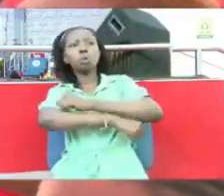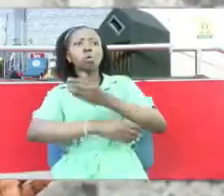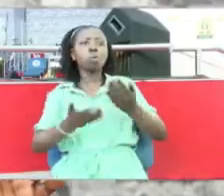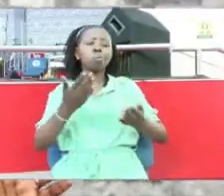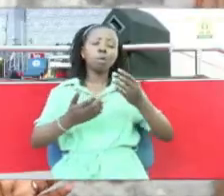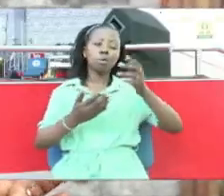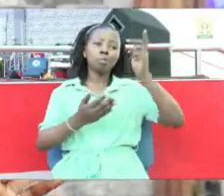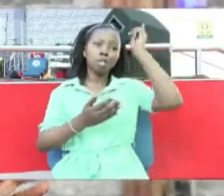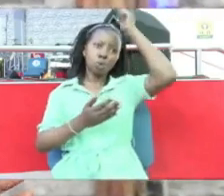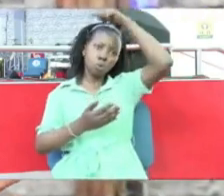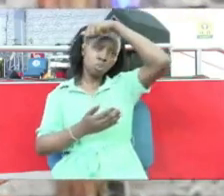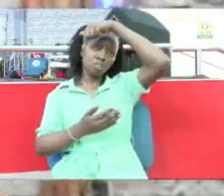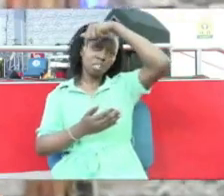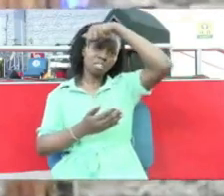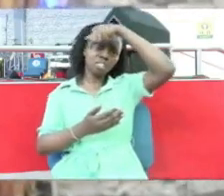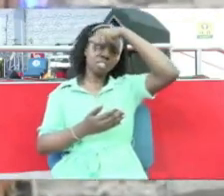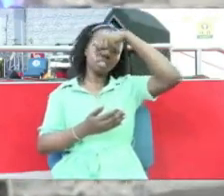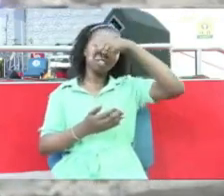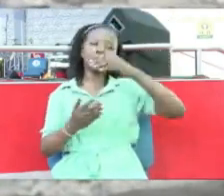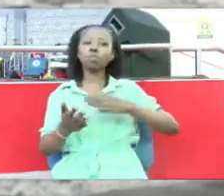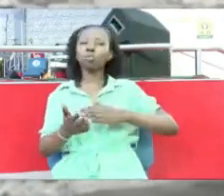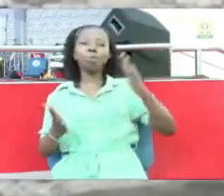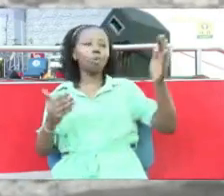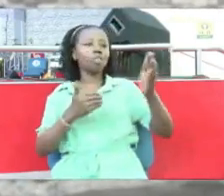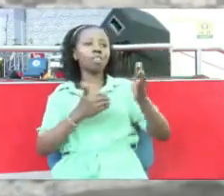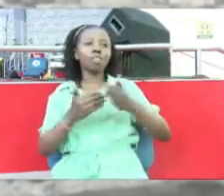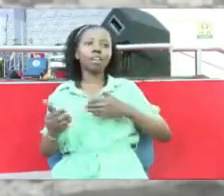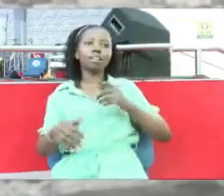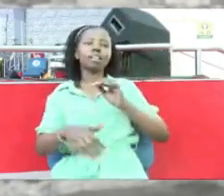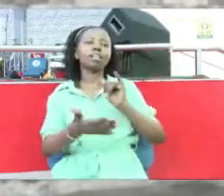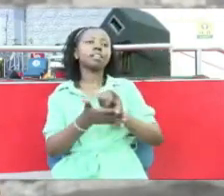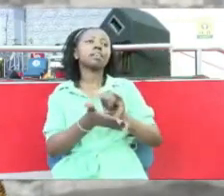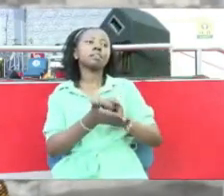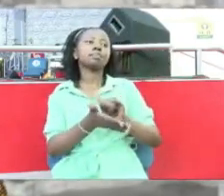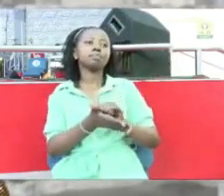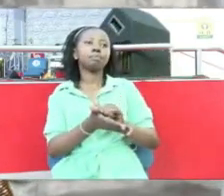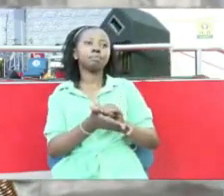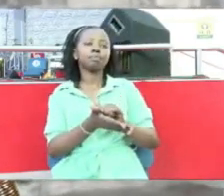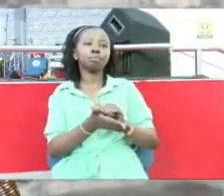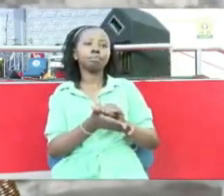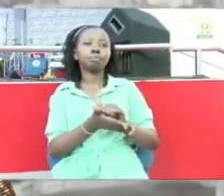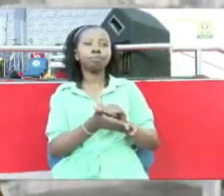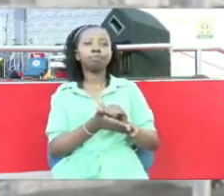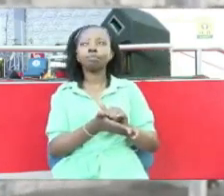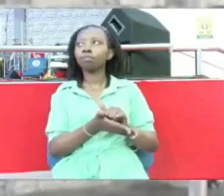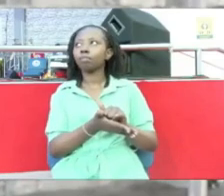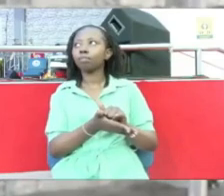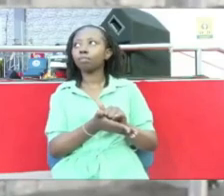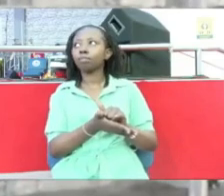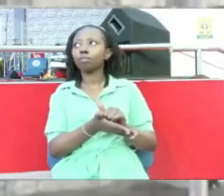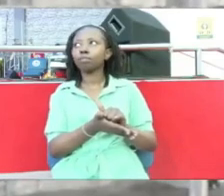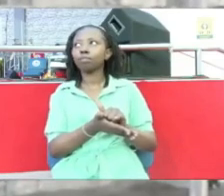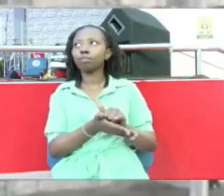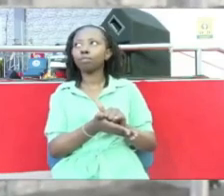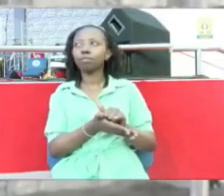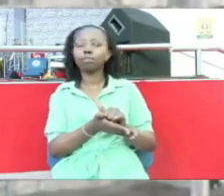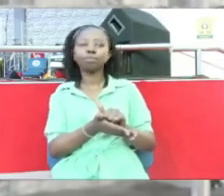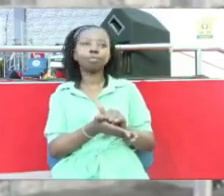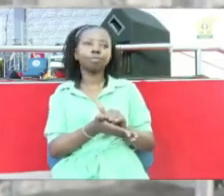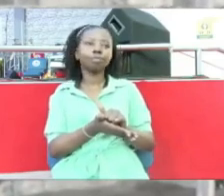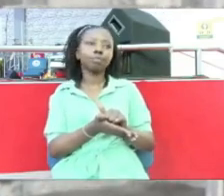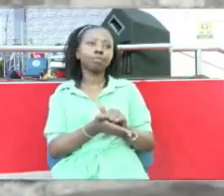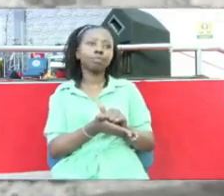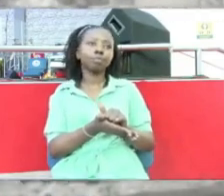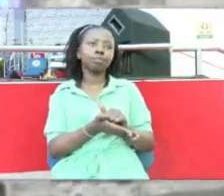zaidi ya zile makaratasi na zile makaratasi umepata kwenye shule ya upili na pale hata chuo